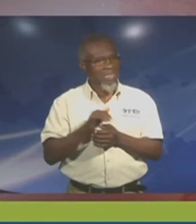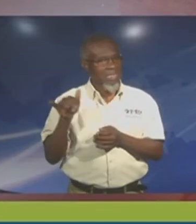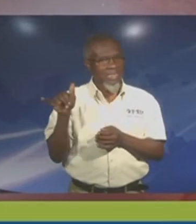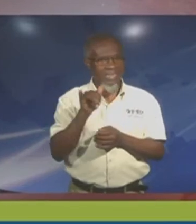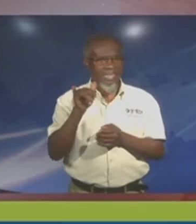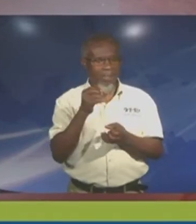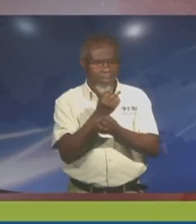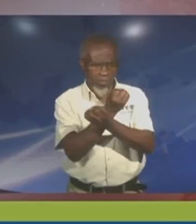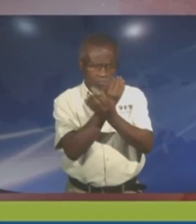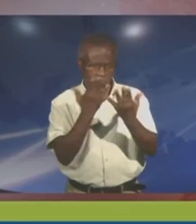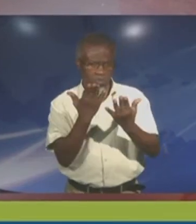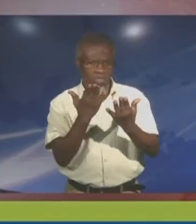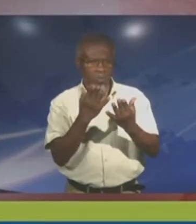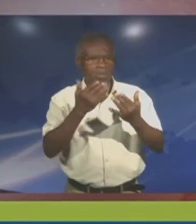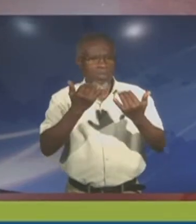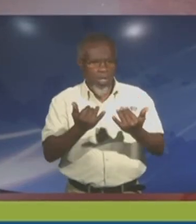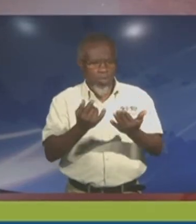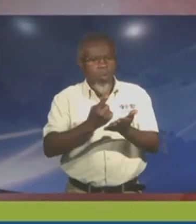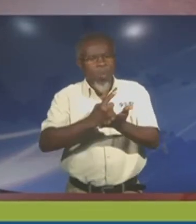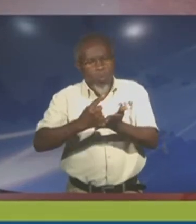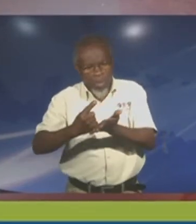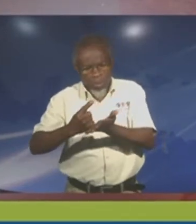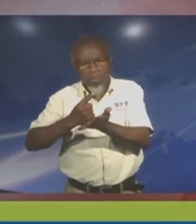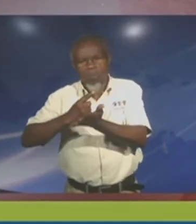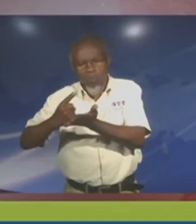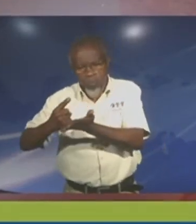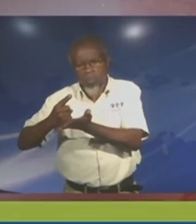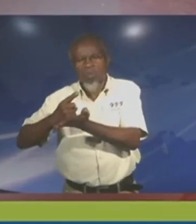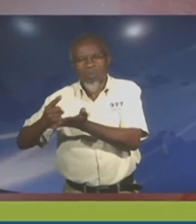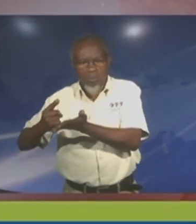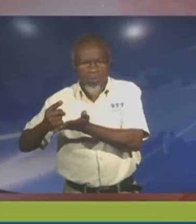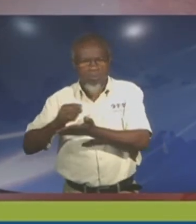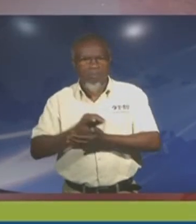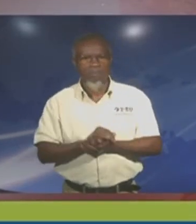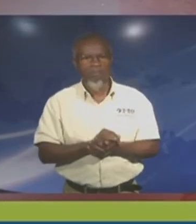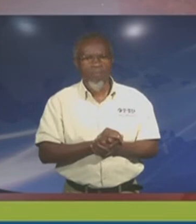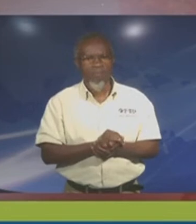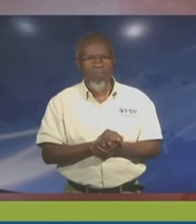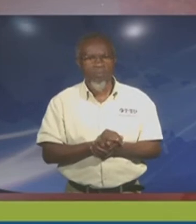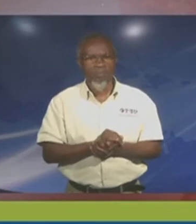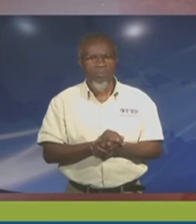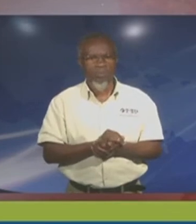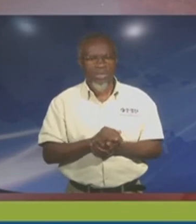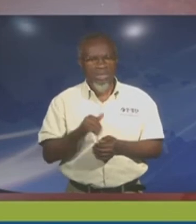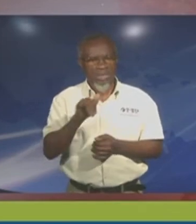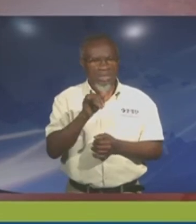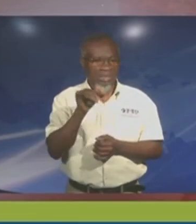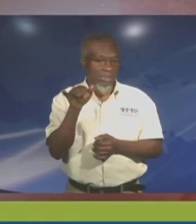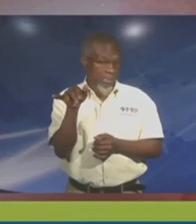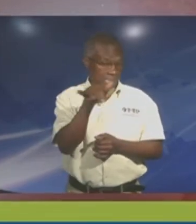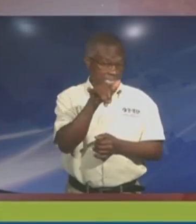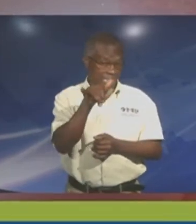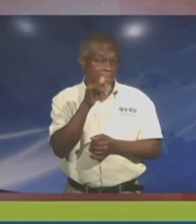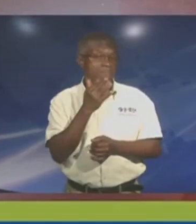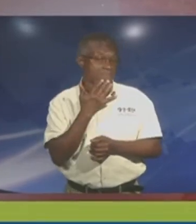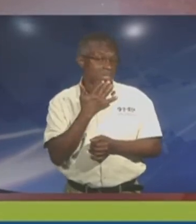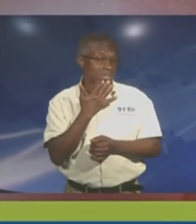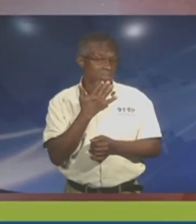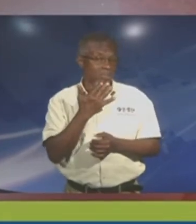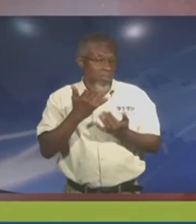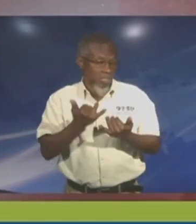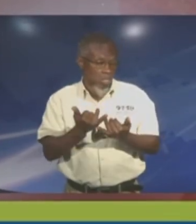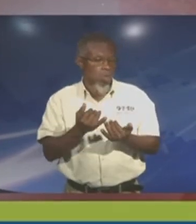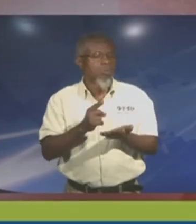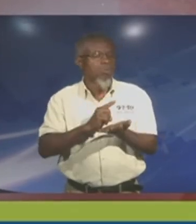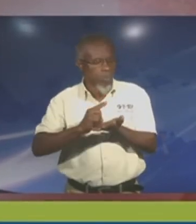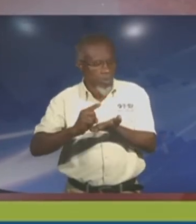basis, and against the backdrop of the bars, which are the same colors and represent the same months, just now weekly data instead